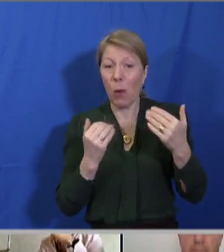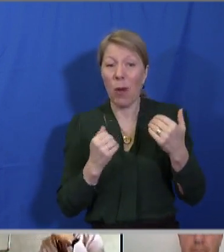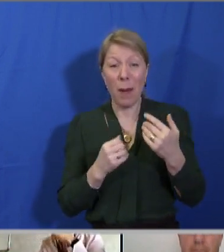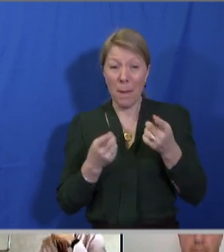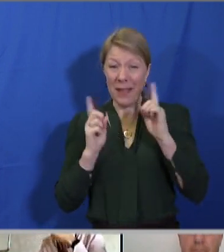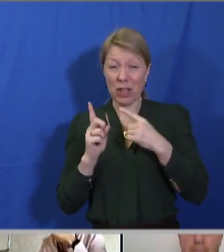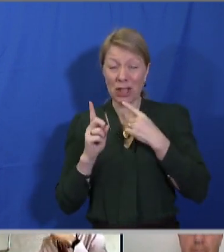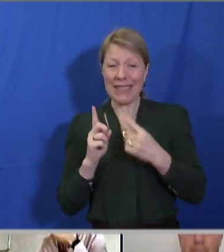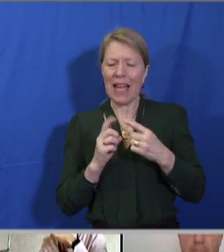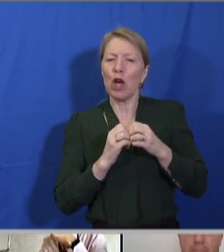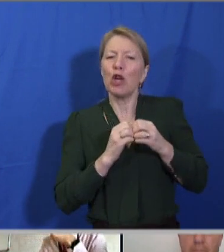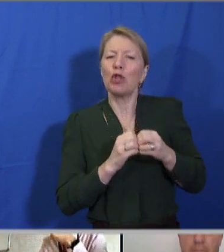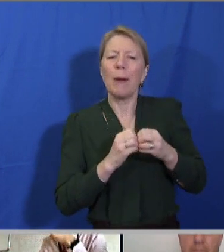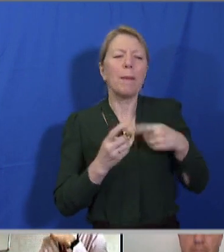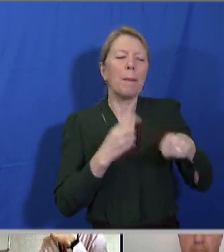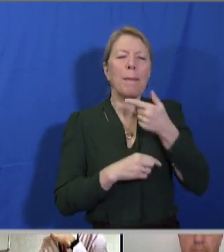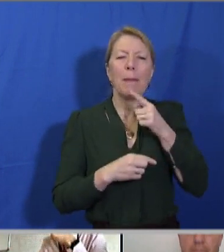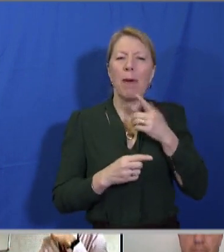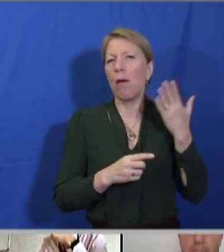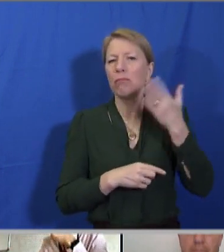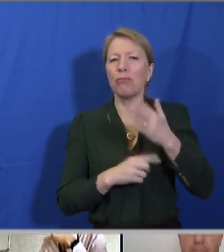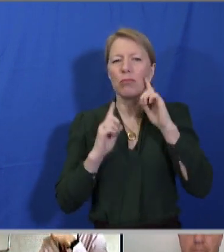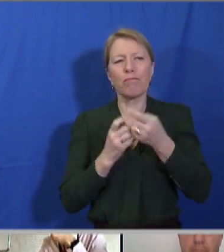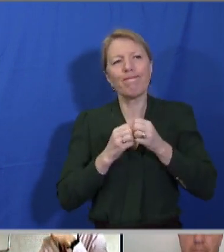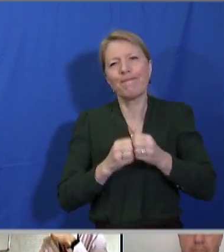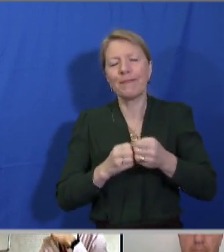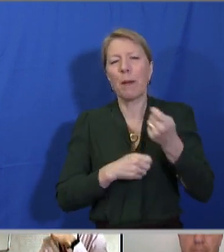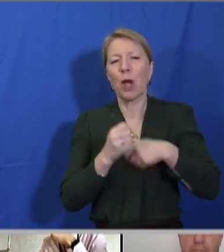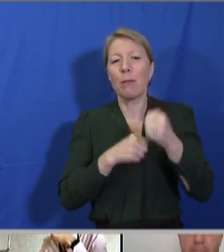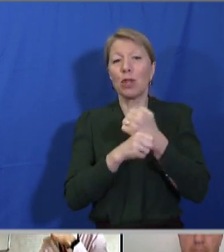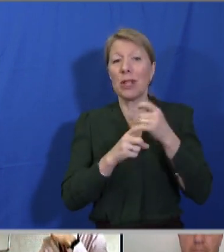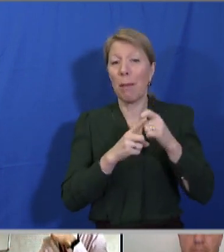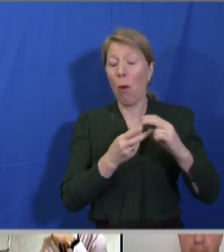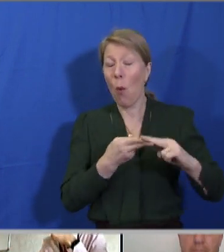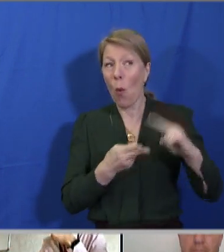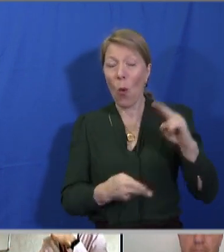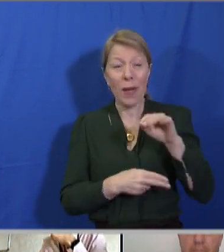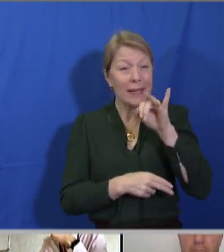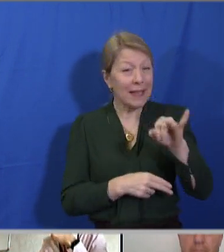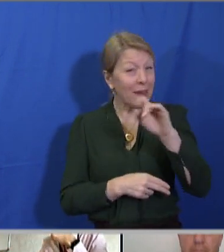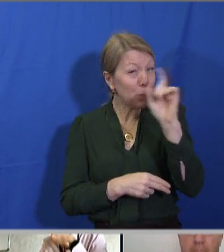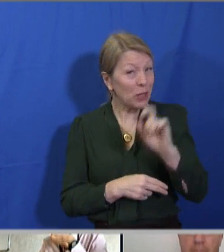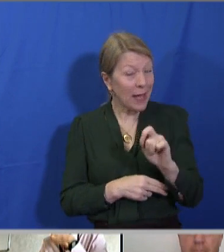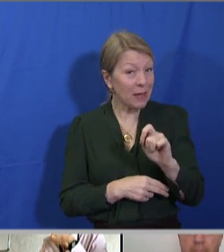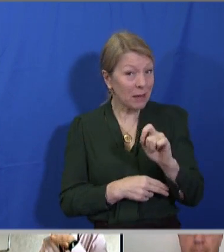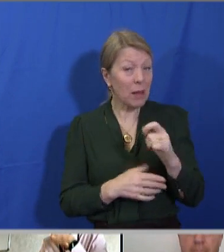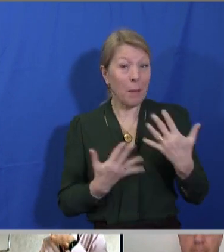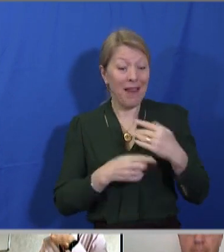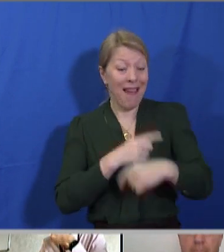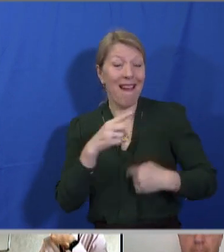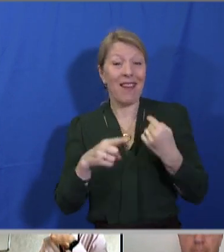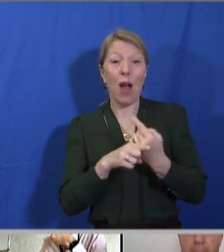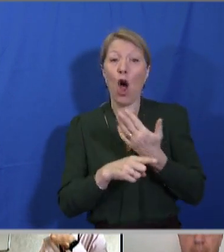in the number of trainees over 2015 levels. So it brings up to 111 trainees on an annual basis.